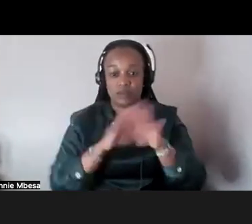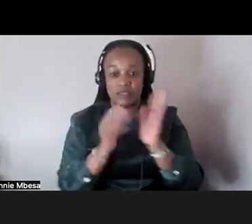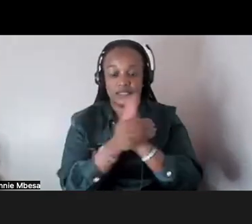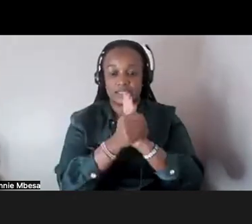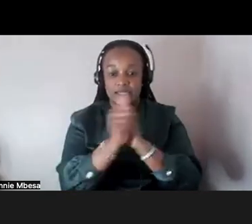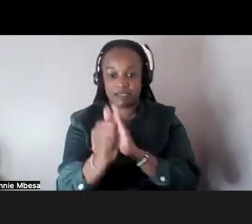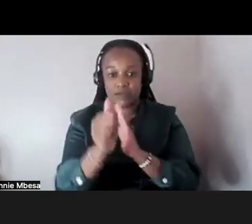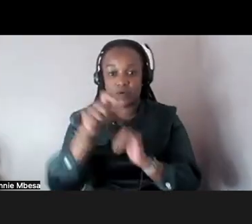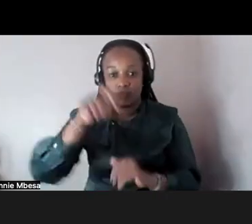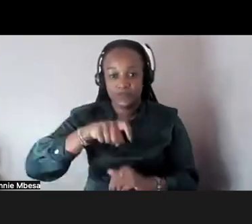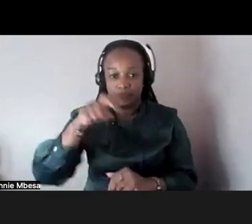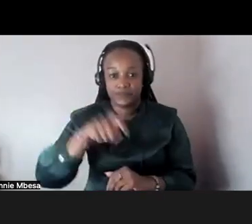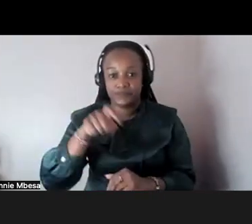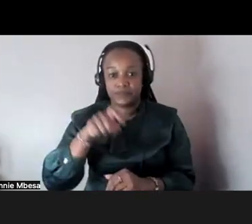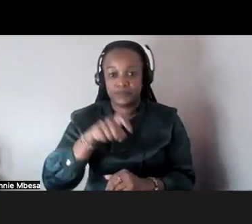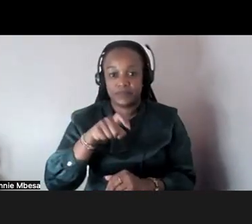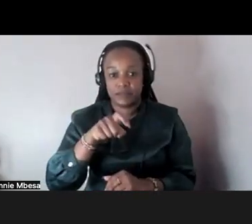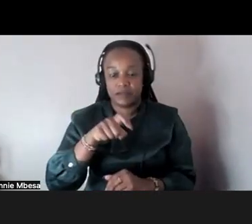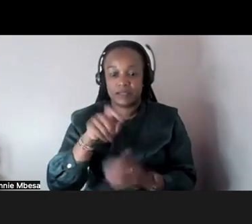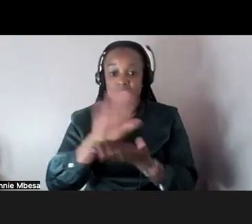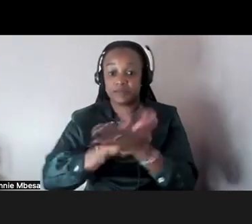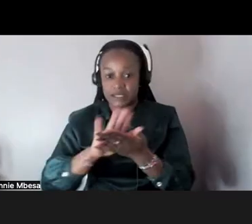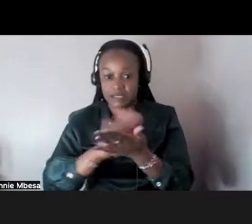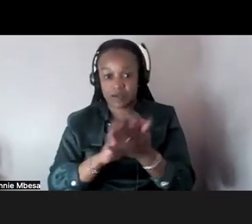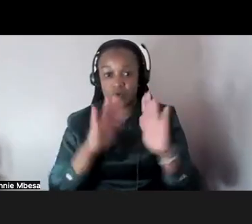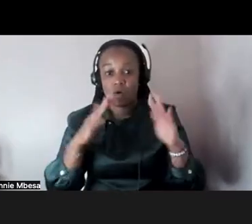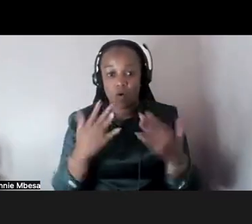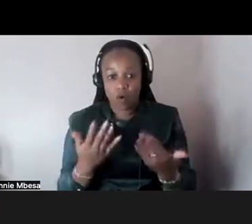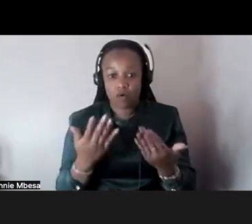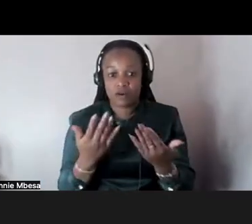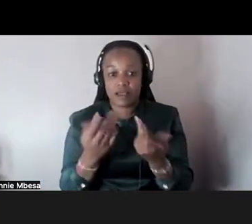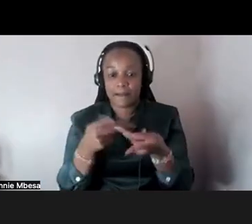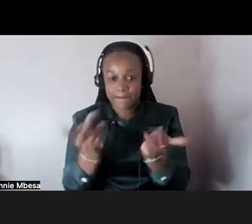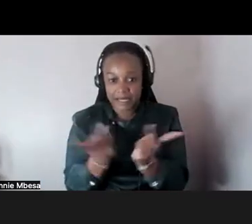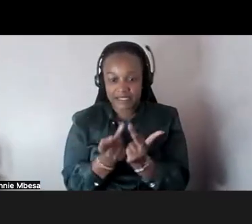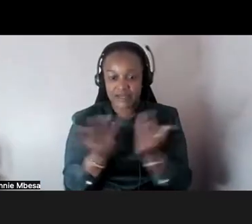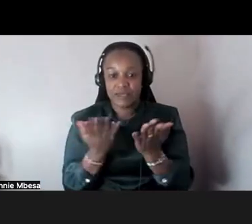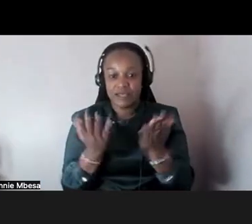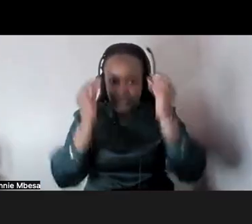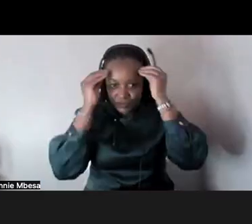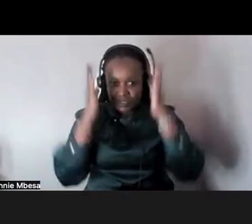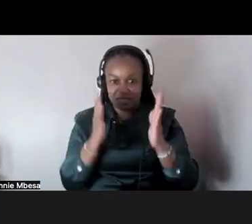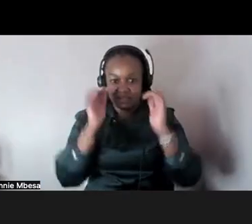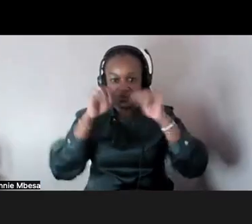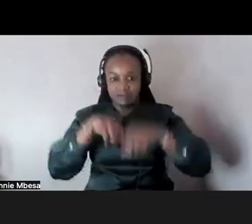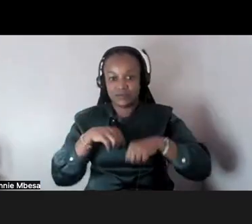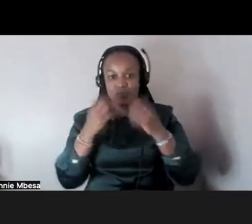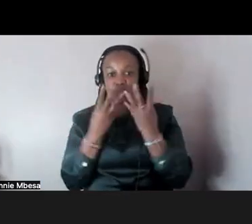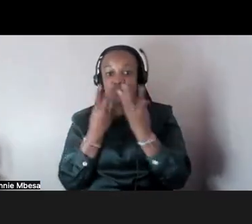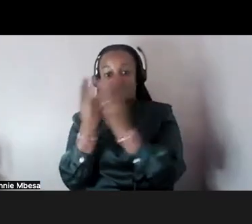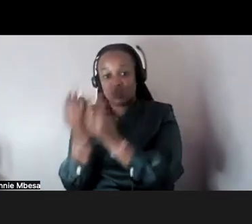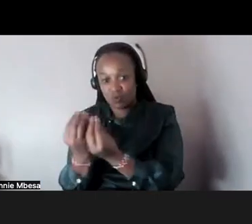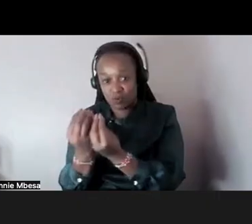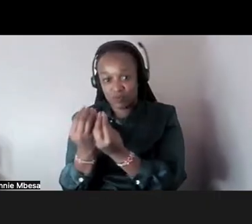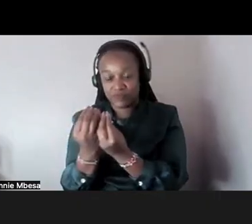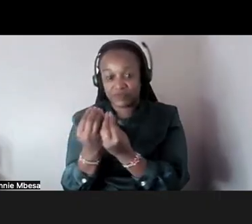needed a space or even facility where a student can go and they can be able to